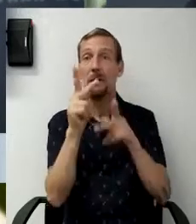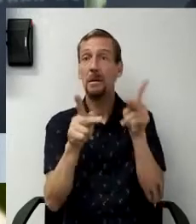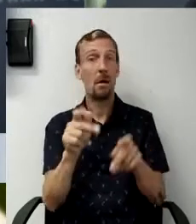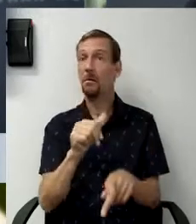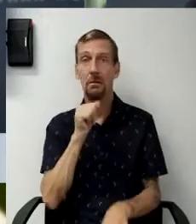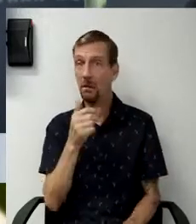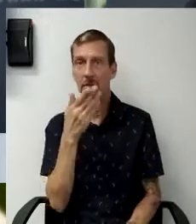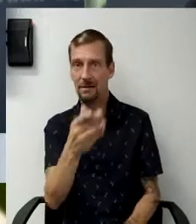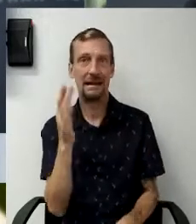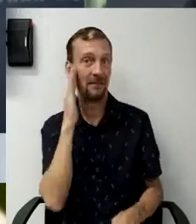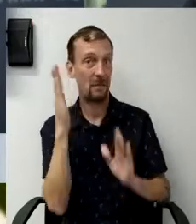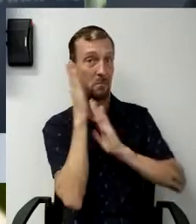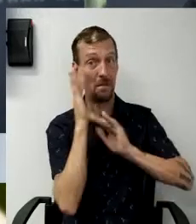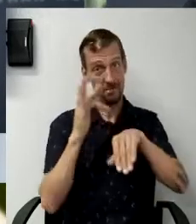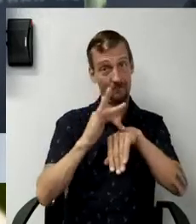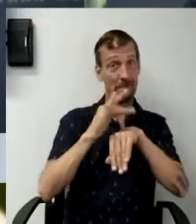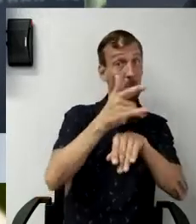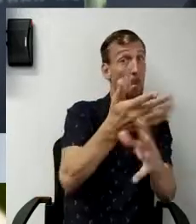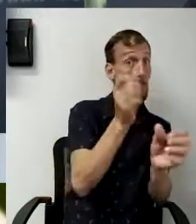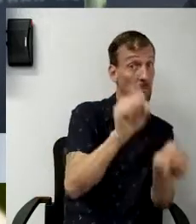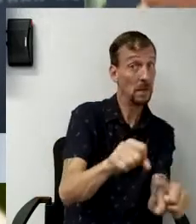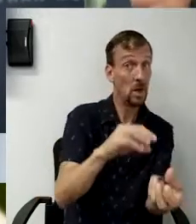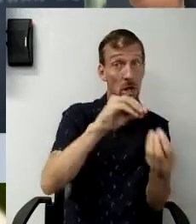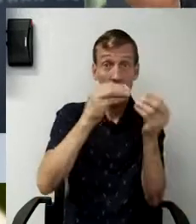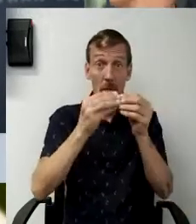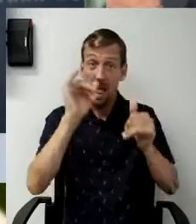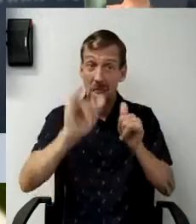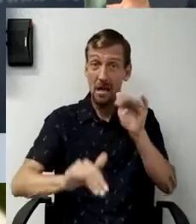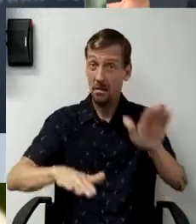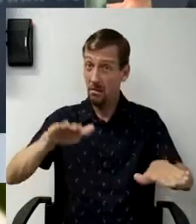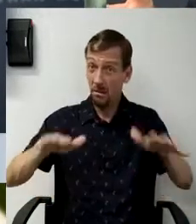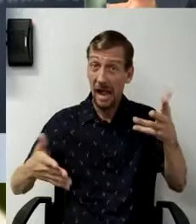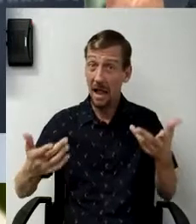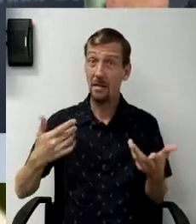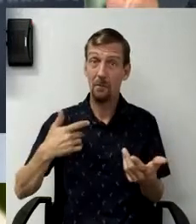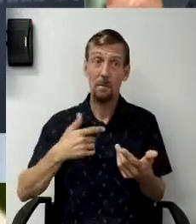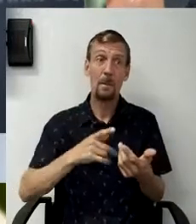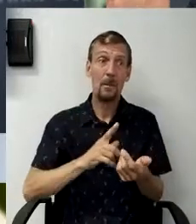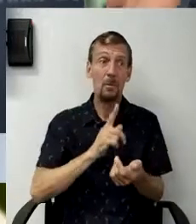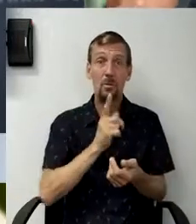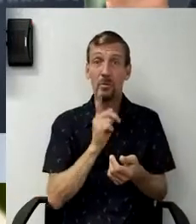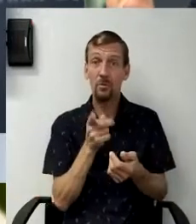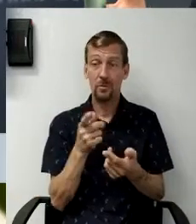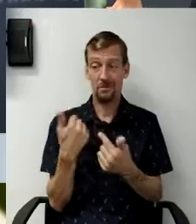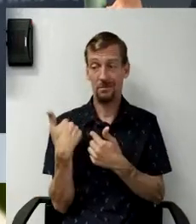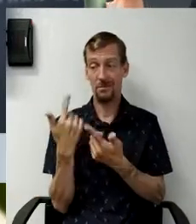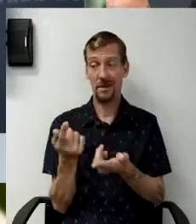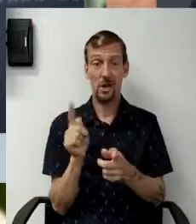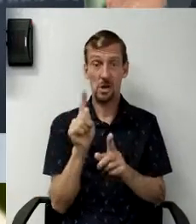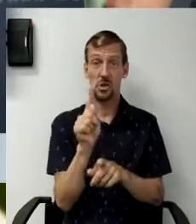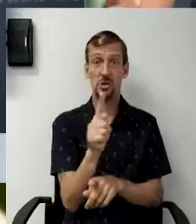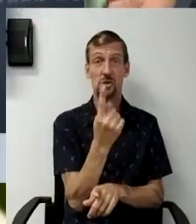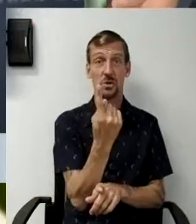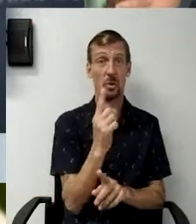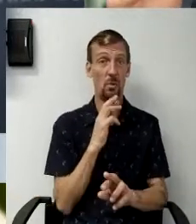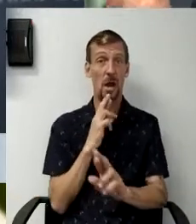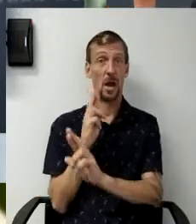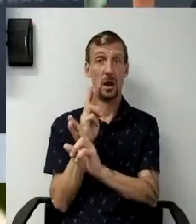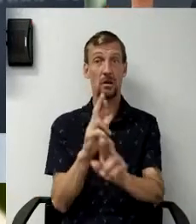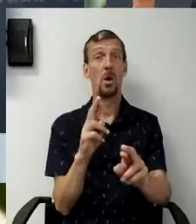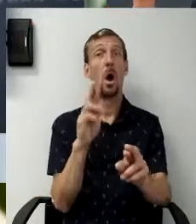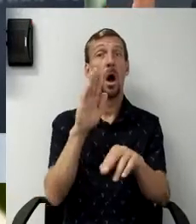available for occupancy. You know, we've really, for the most part, just been reporting on